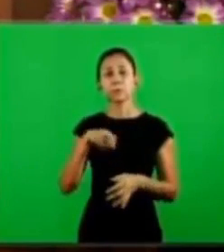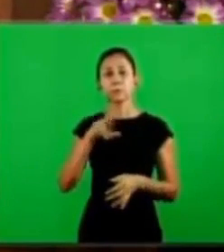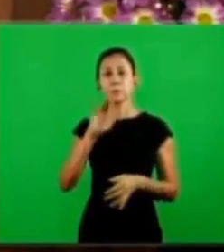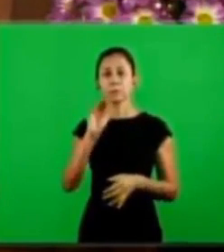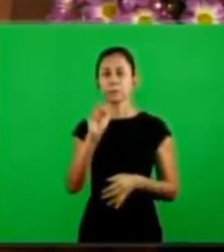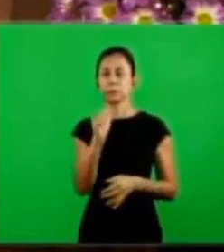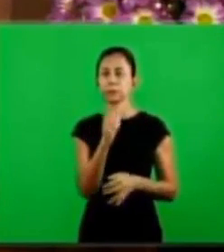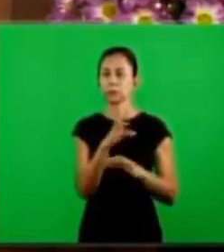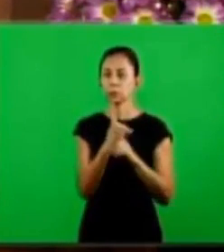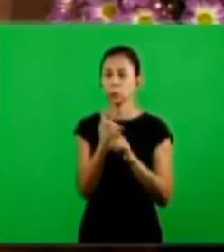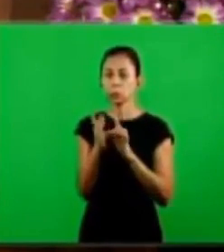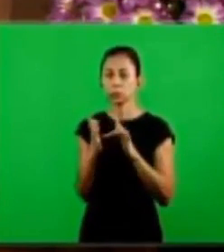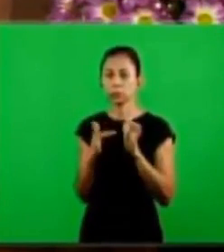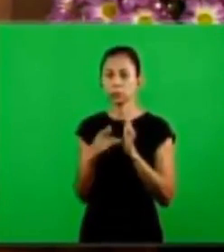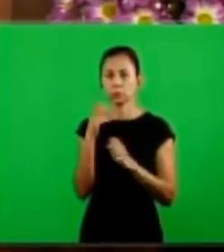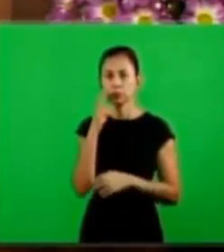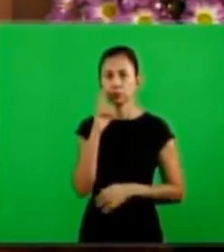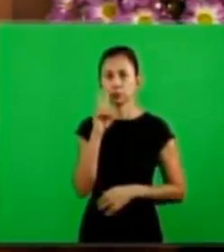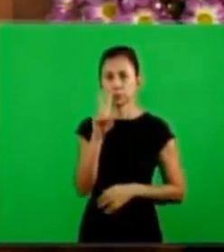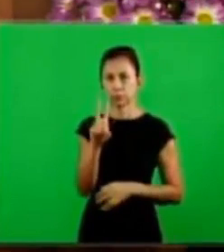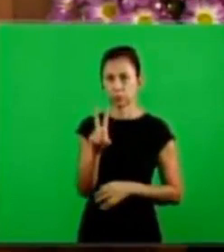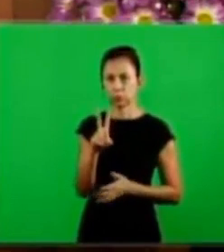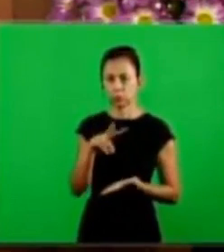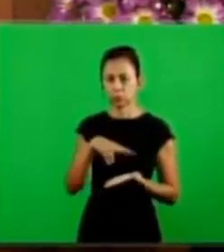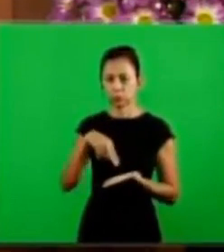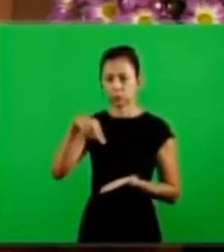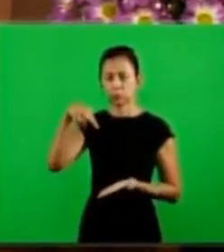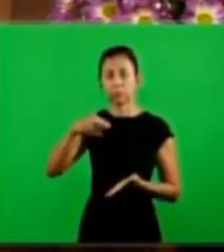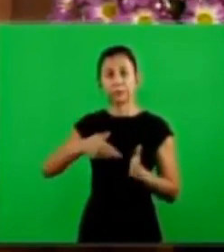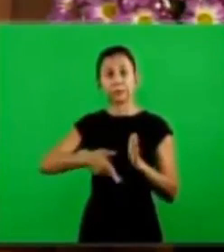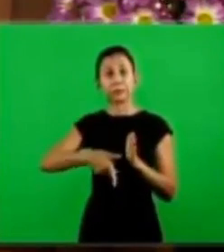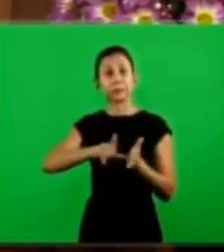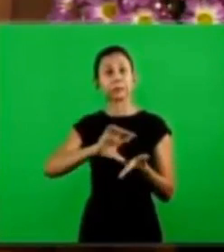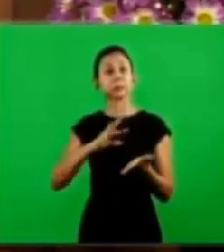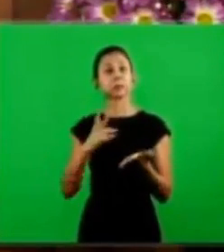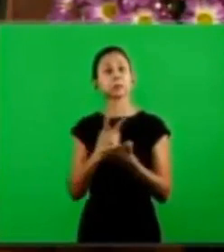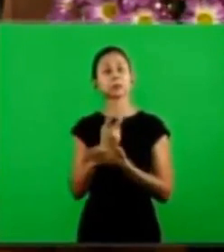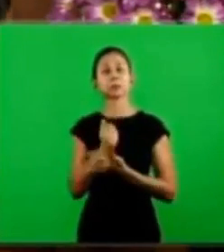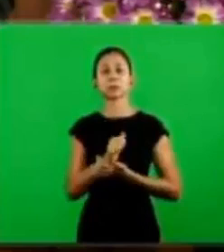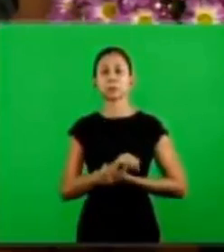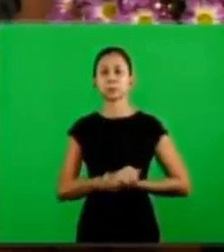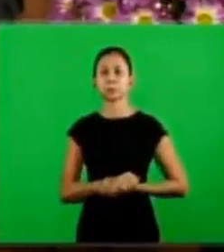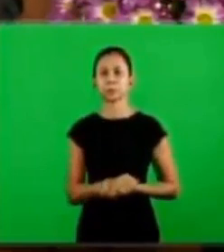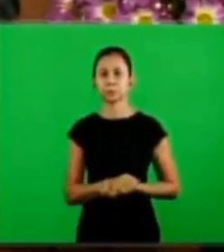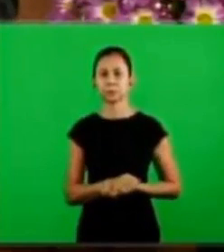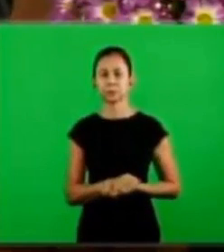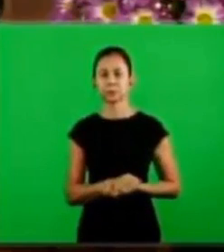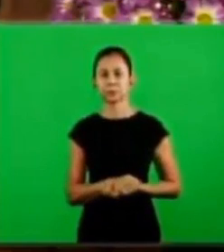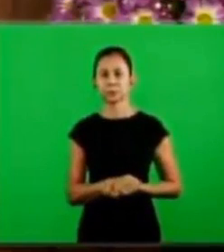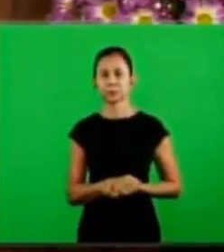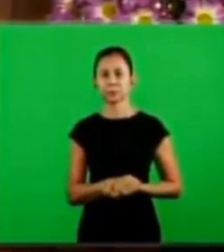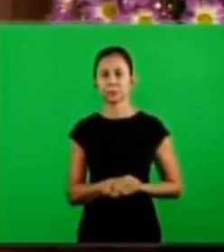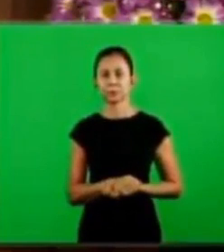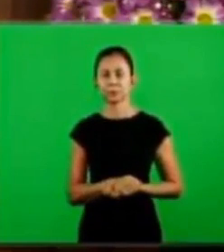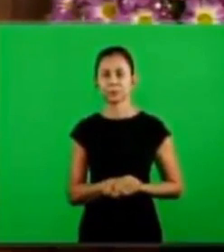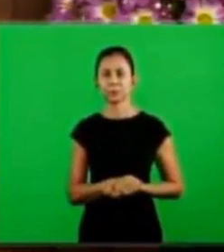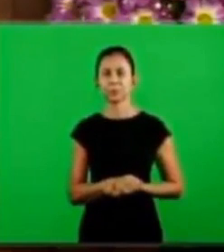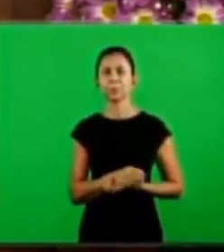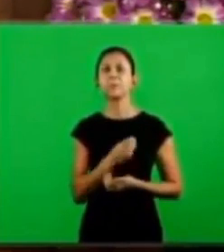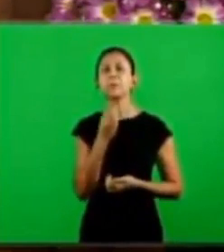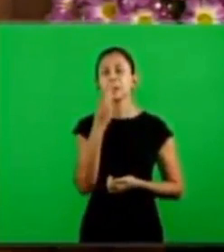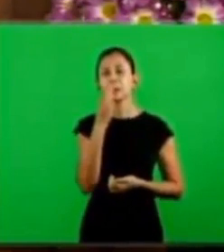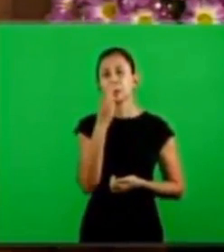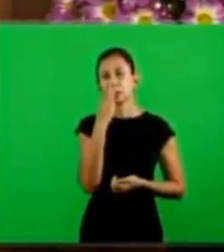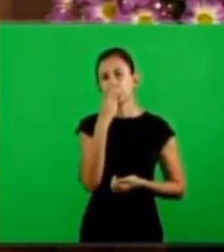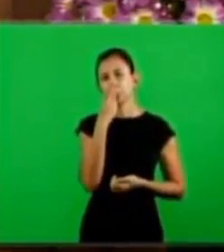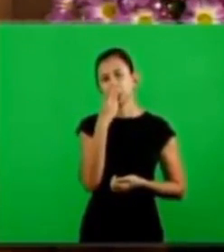So when Mary met Jesus, she saw him resurrected. So before what happened? What was